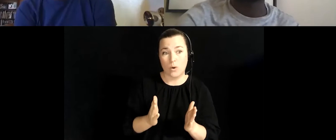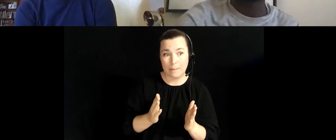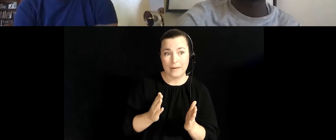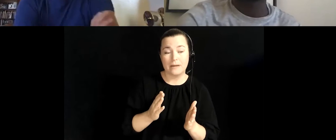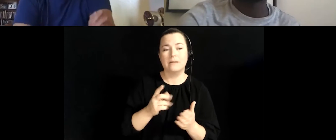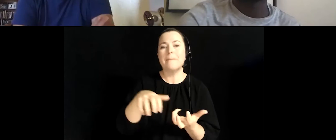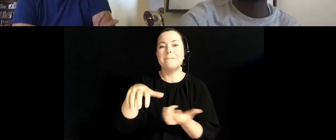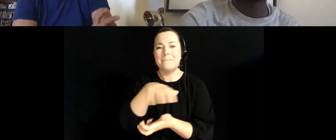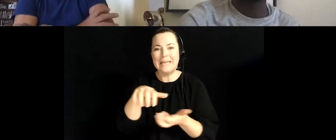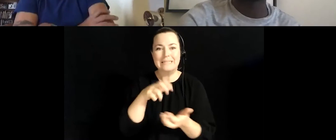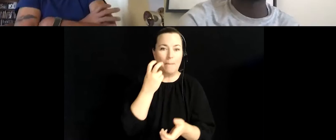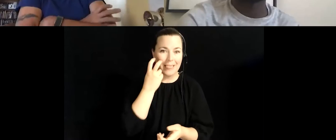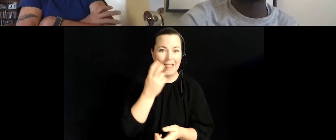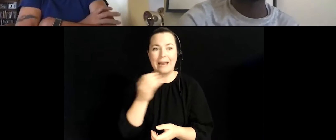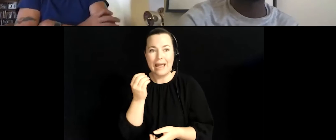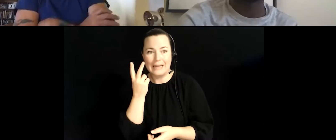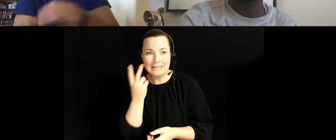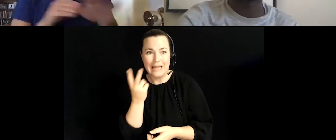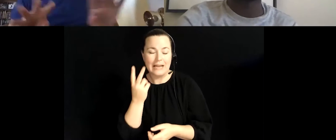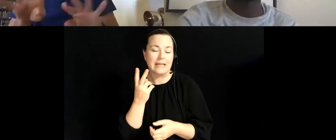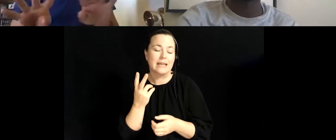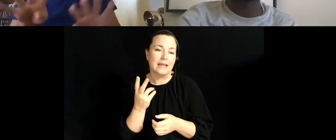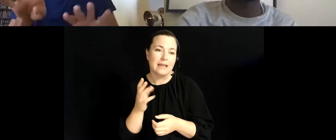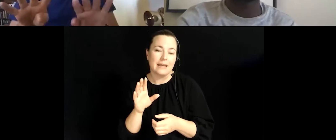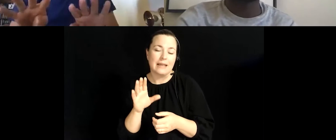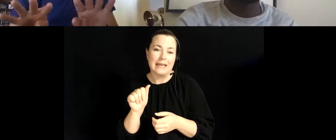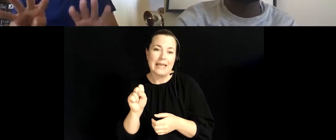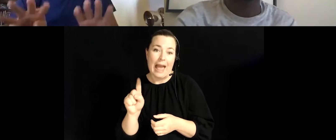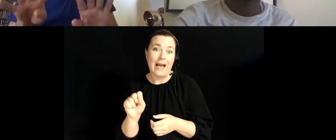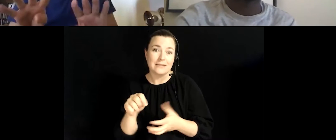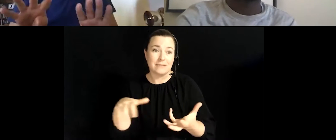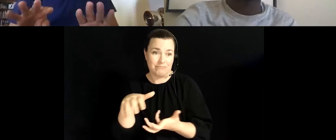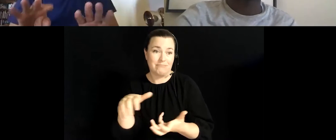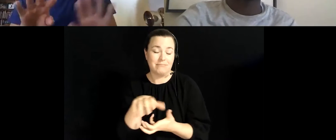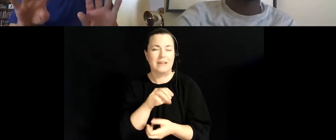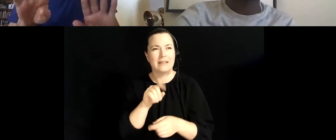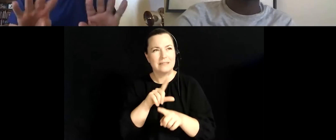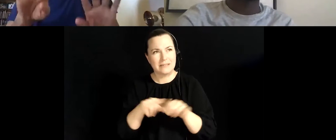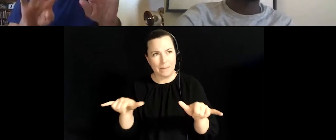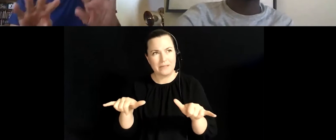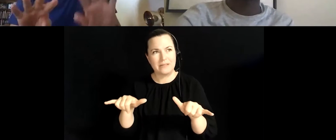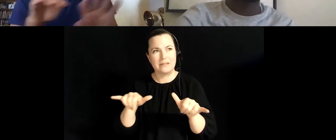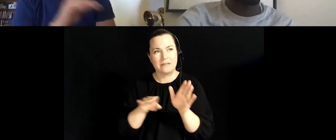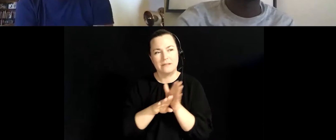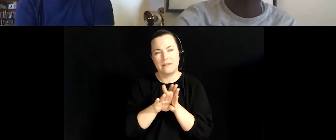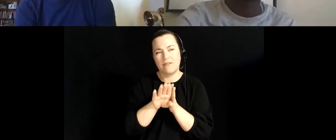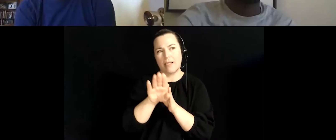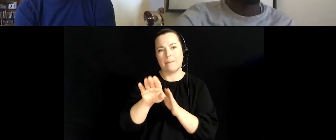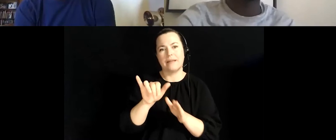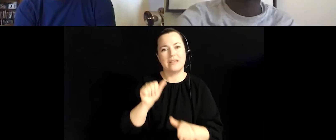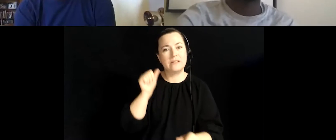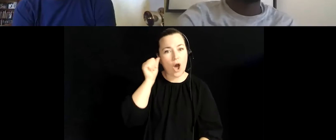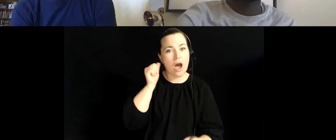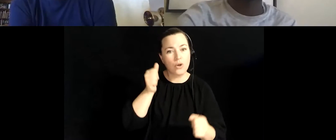sighted cast, and then sort of simultaneously evolving this audio description service that